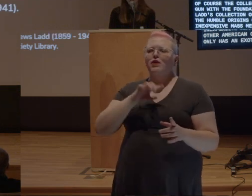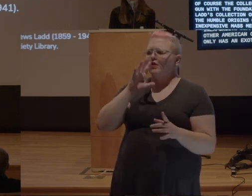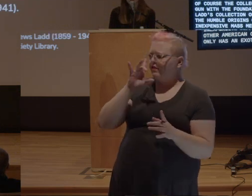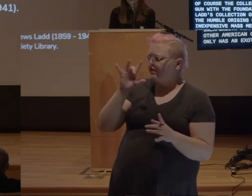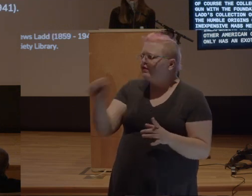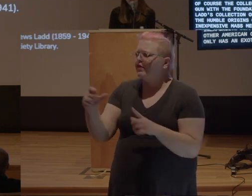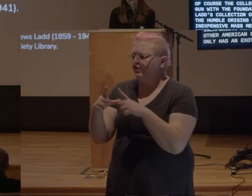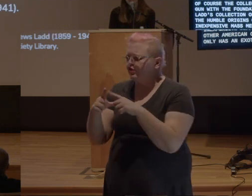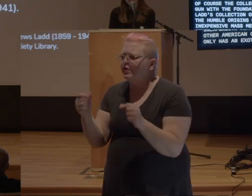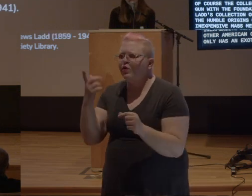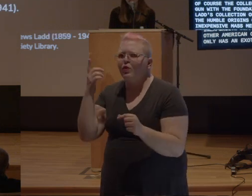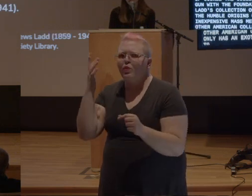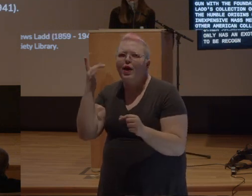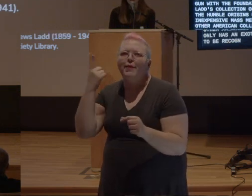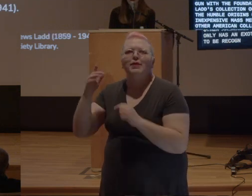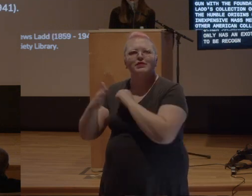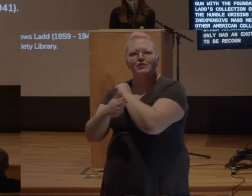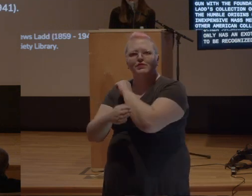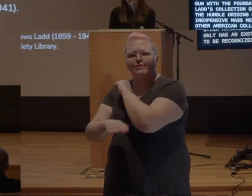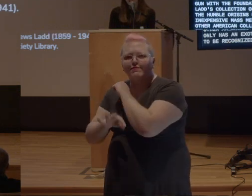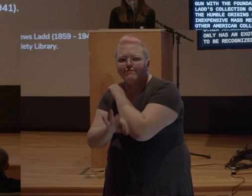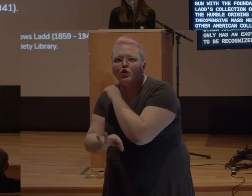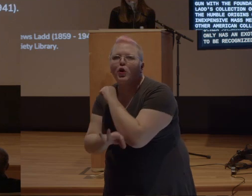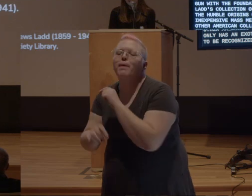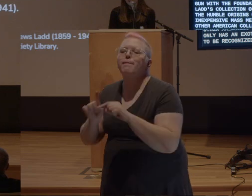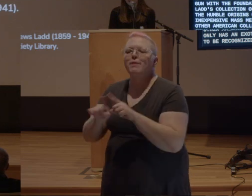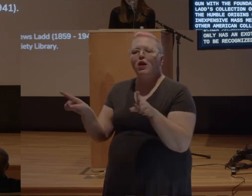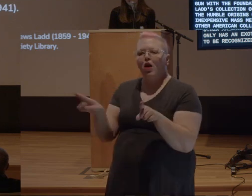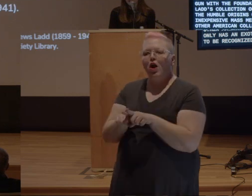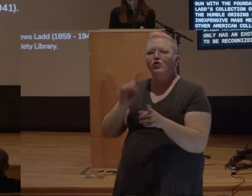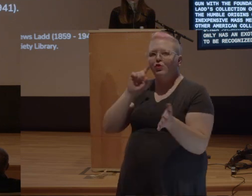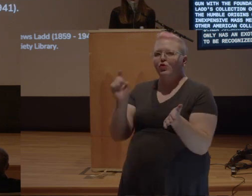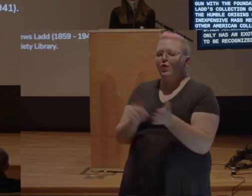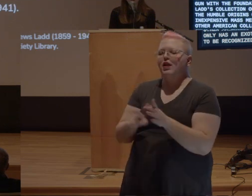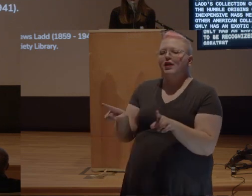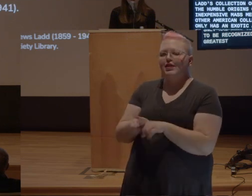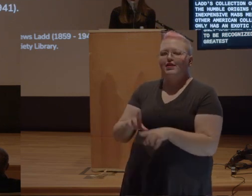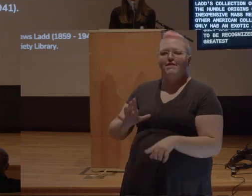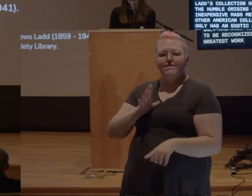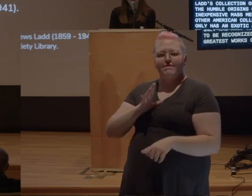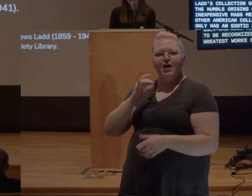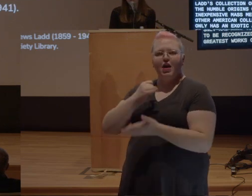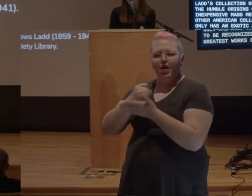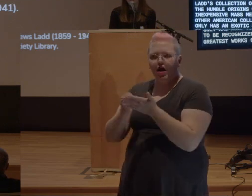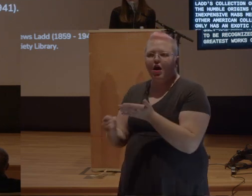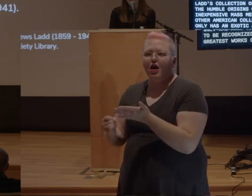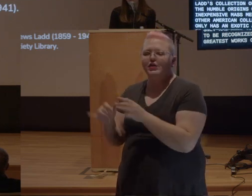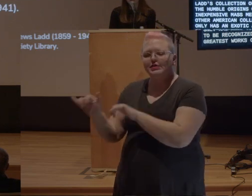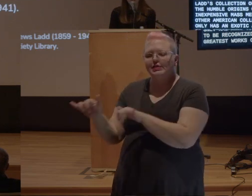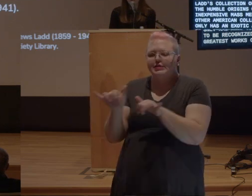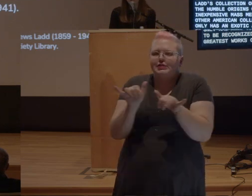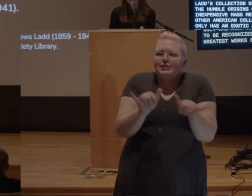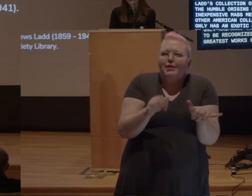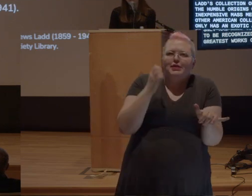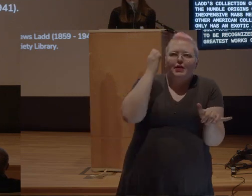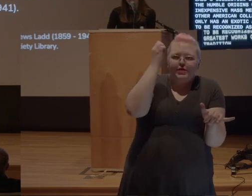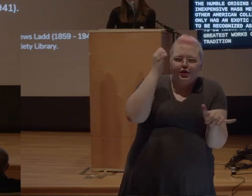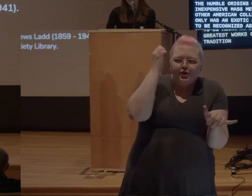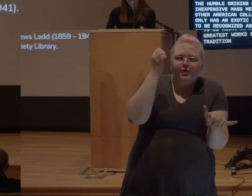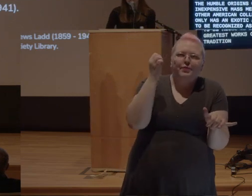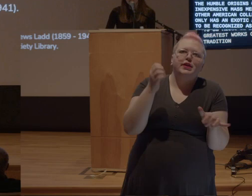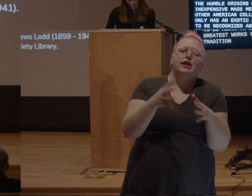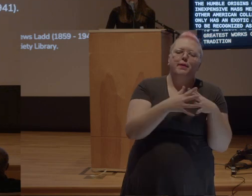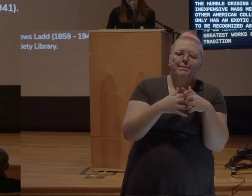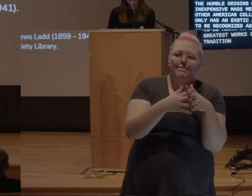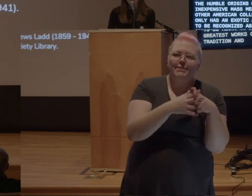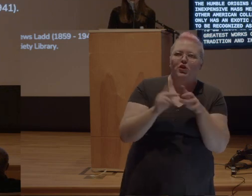but deserved to be recognized as fine art alongside the greatest works of the European and American tradition.